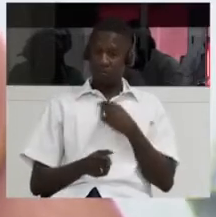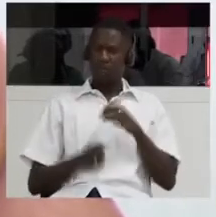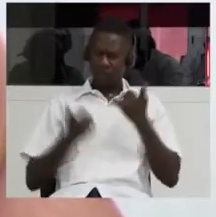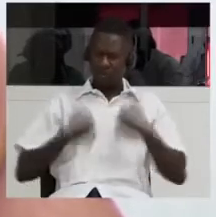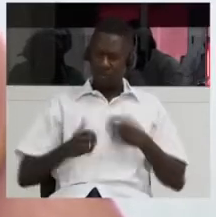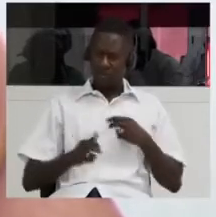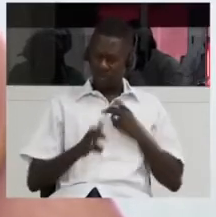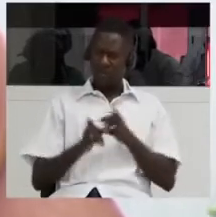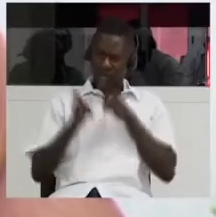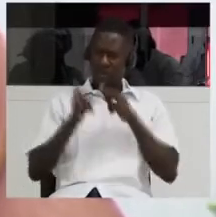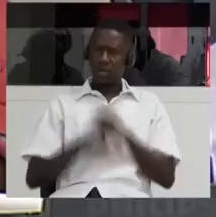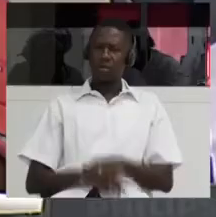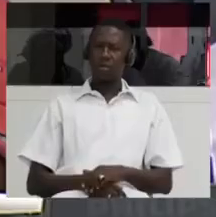entering